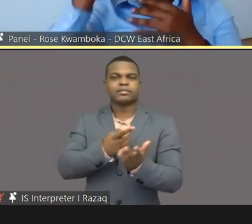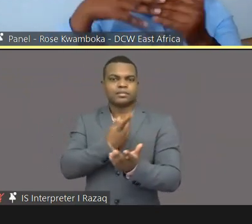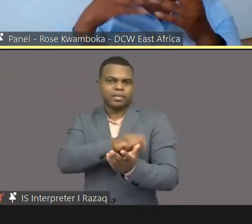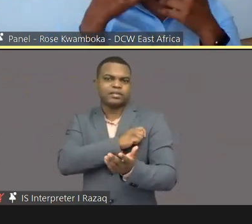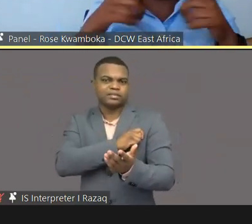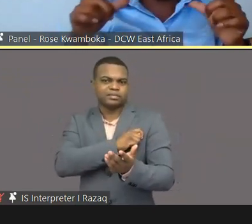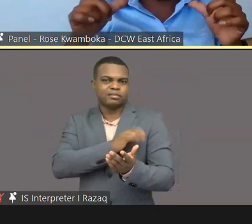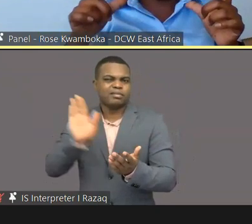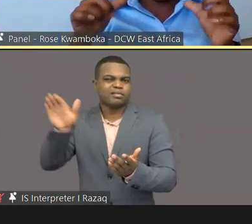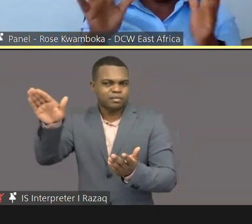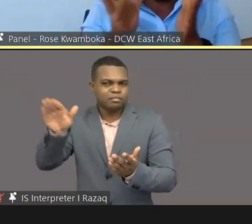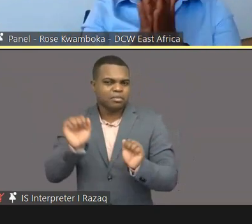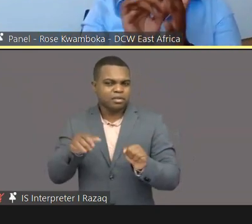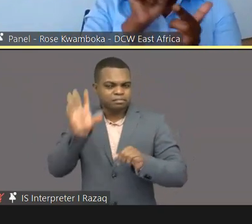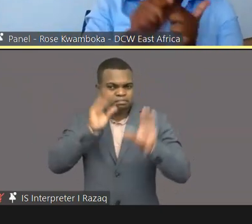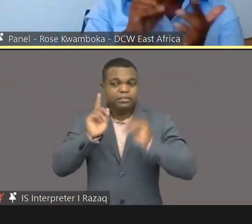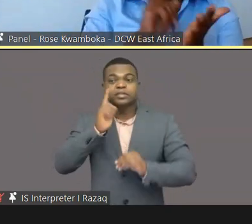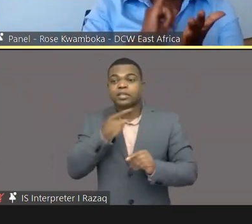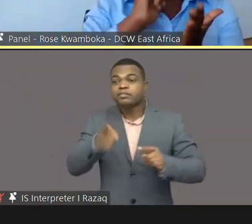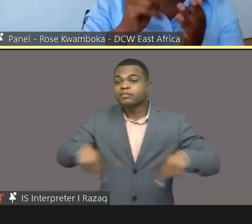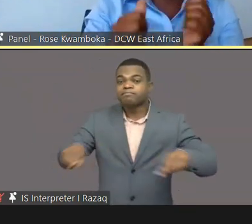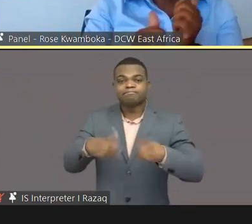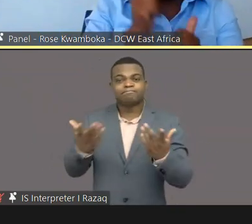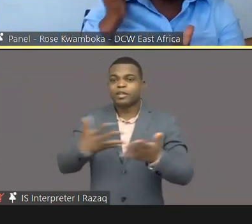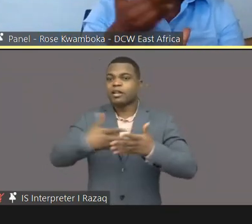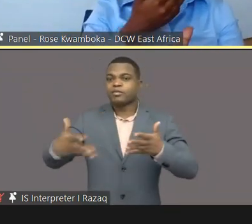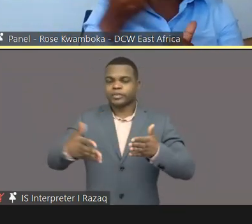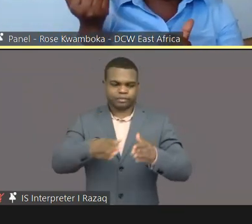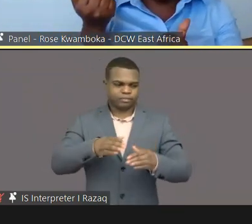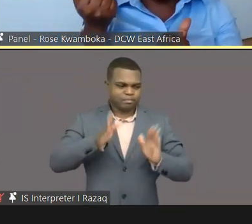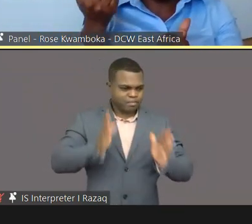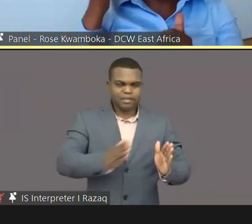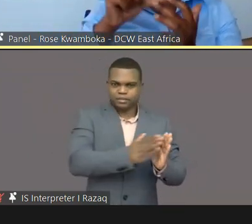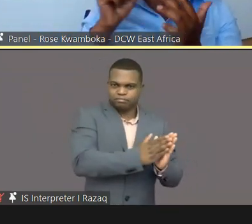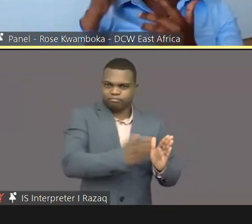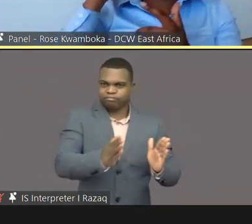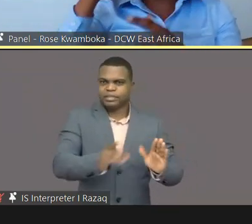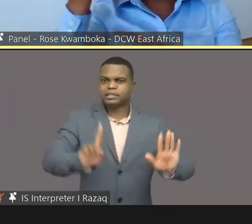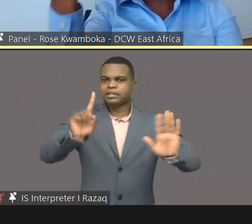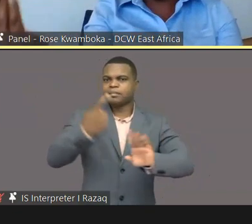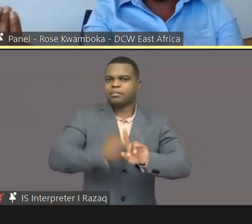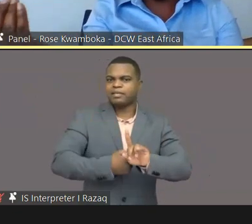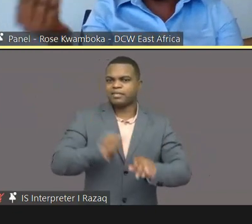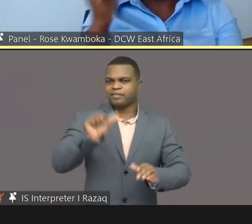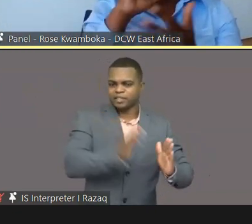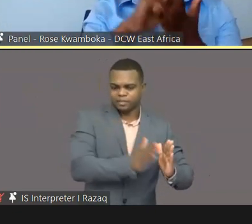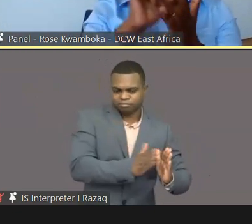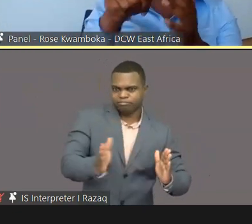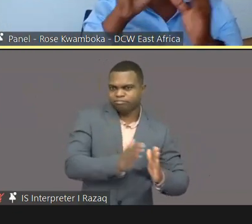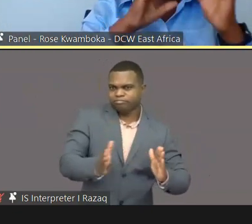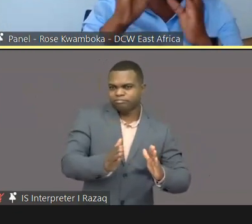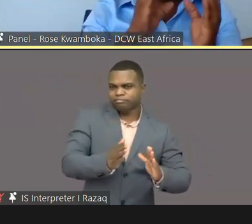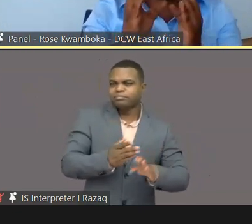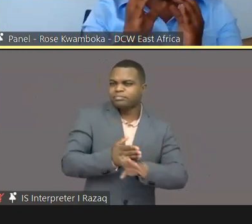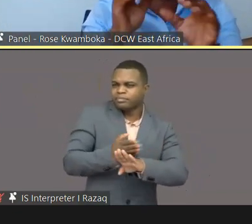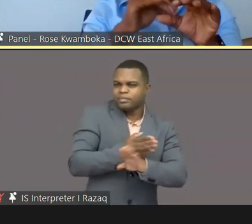teachers to learn sign language. And when that is most suitable choice for the